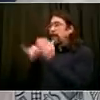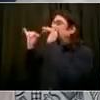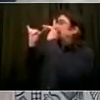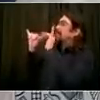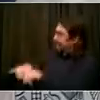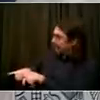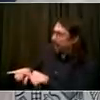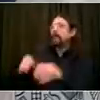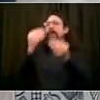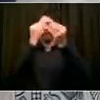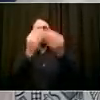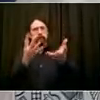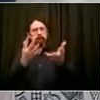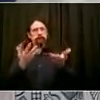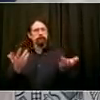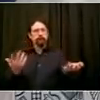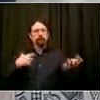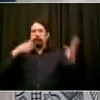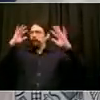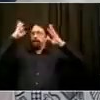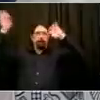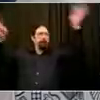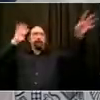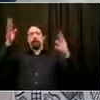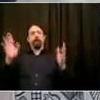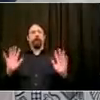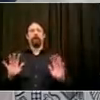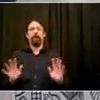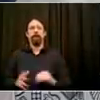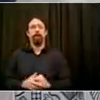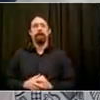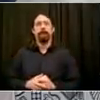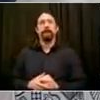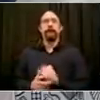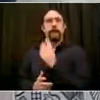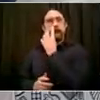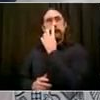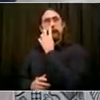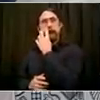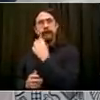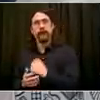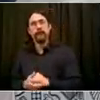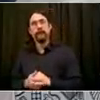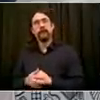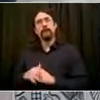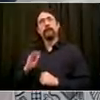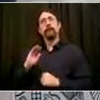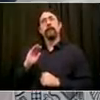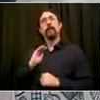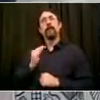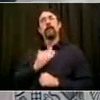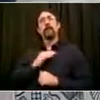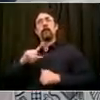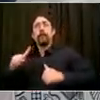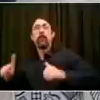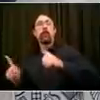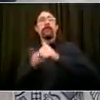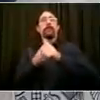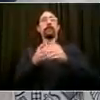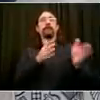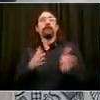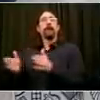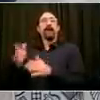August, the city as a whole was doing very, very well. And yet, you'll remember, so many people said,